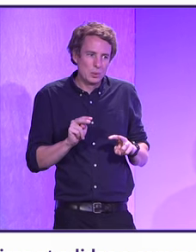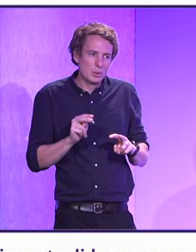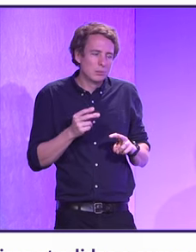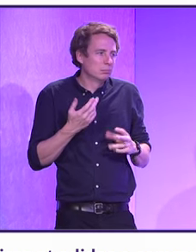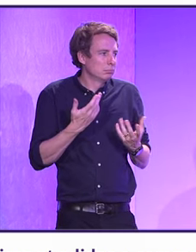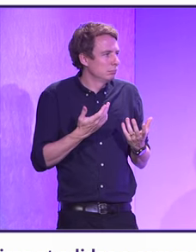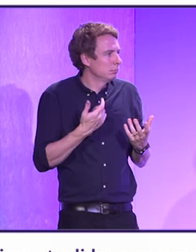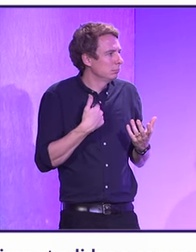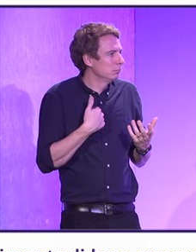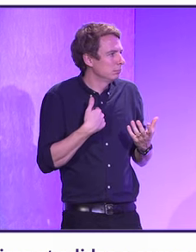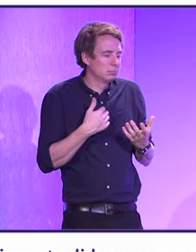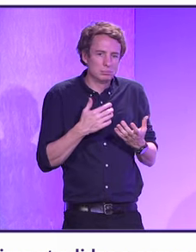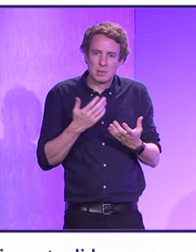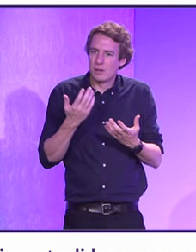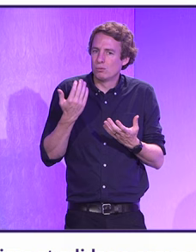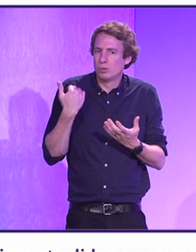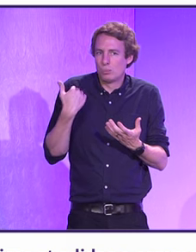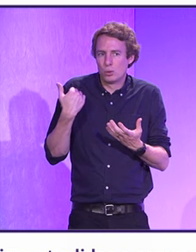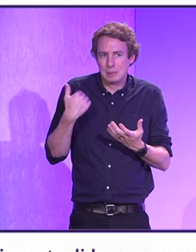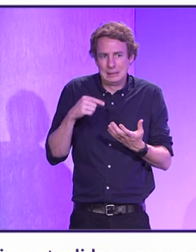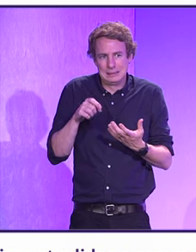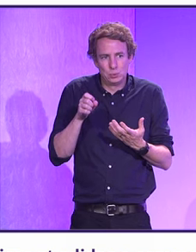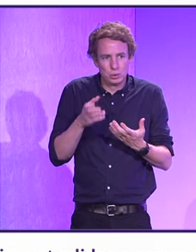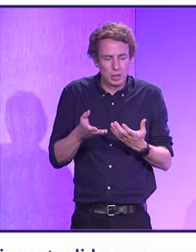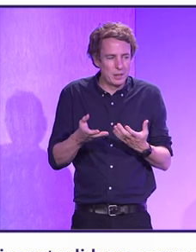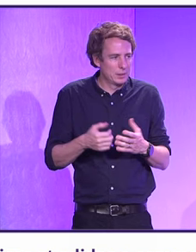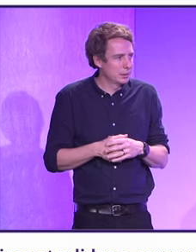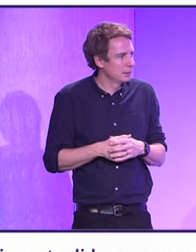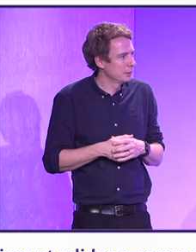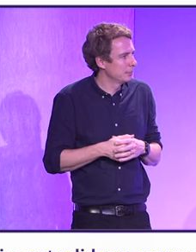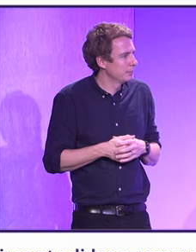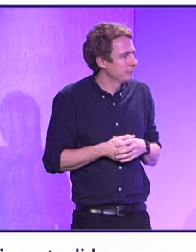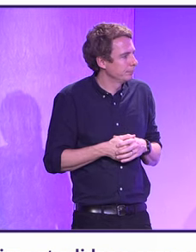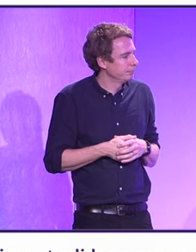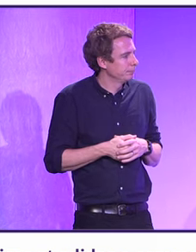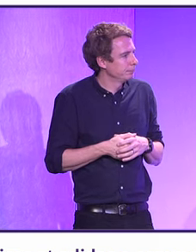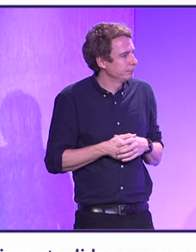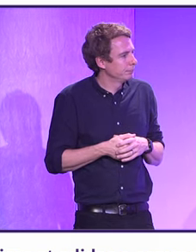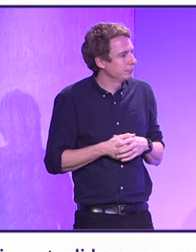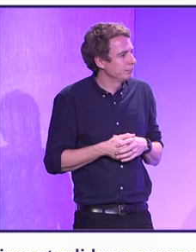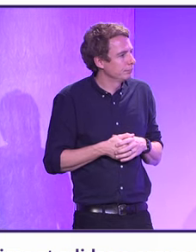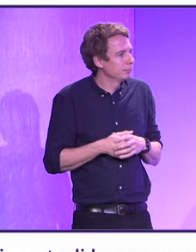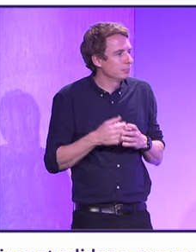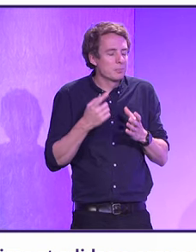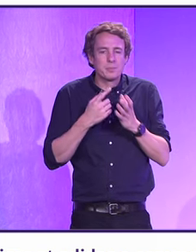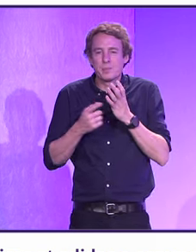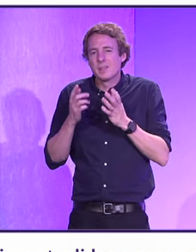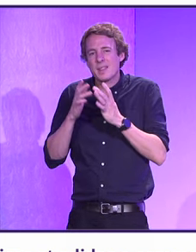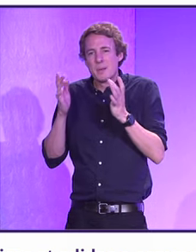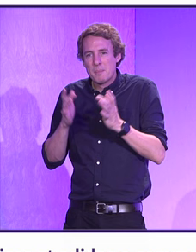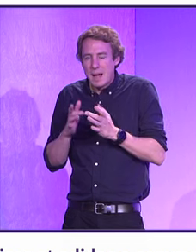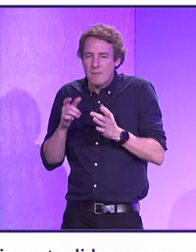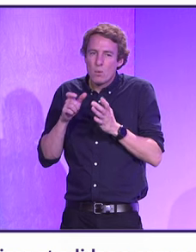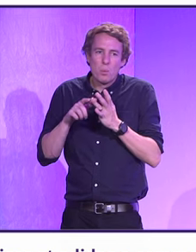what we really do, like the responsibilities of SREs in Adidas is that We get the infrastructure from the platform team,